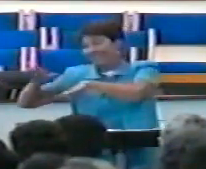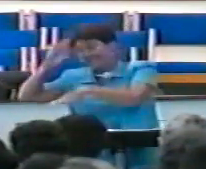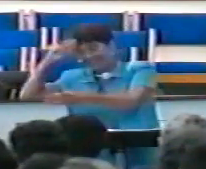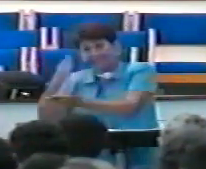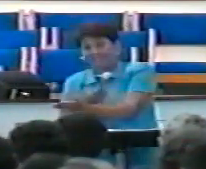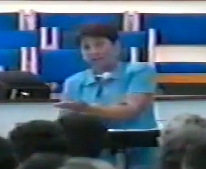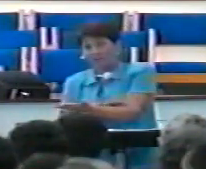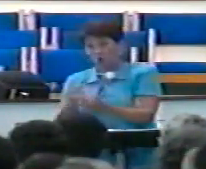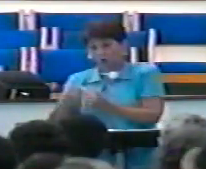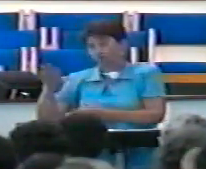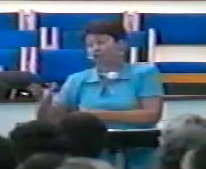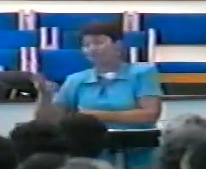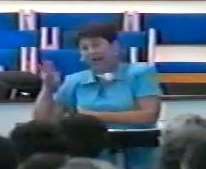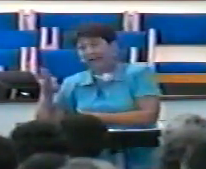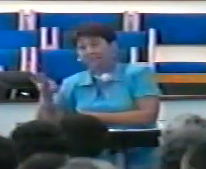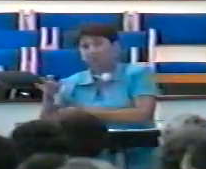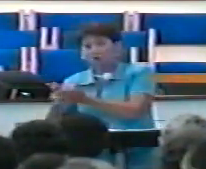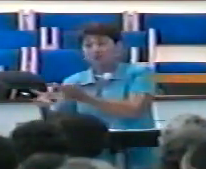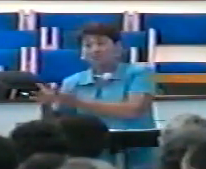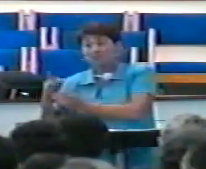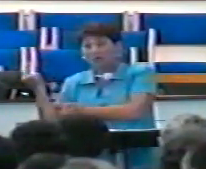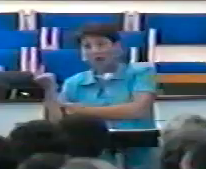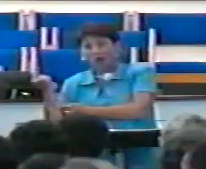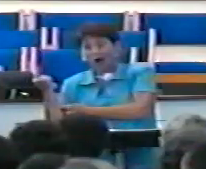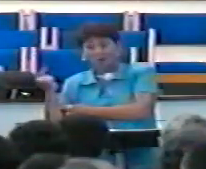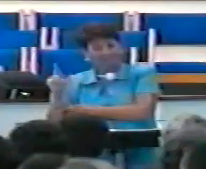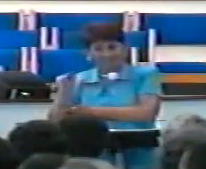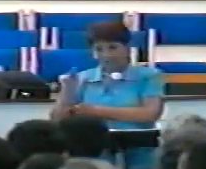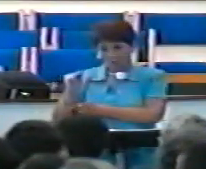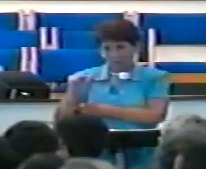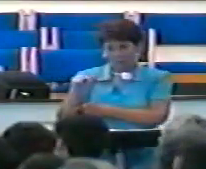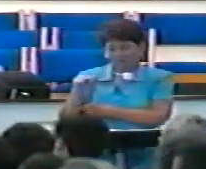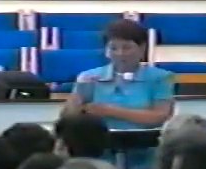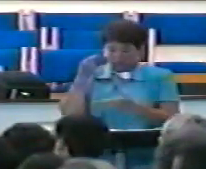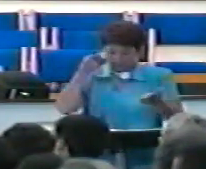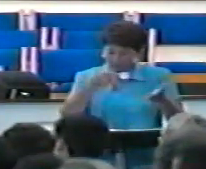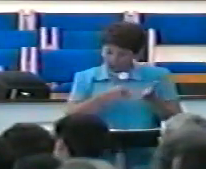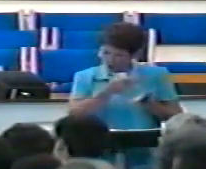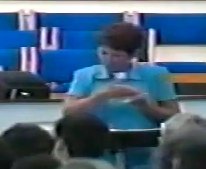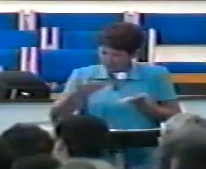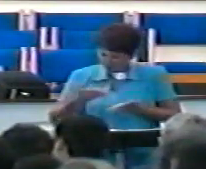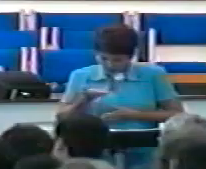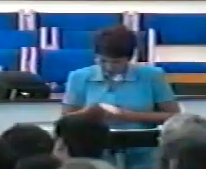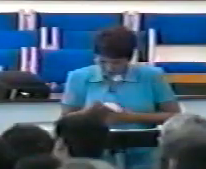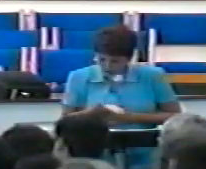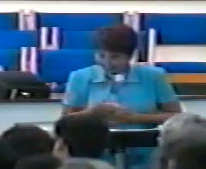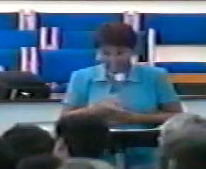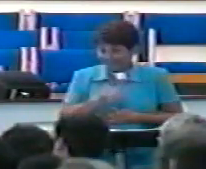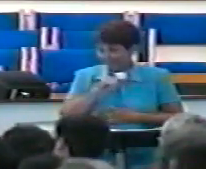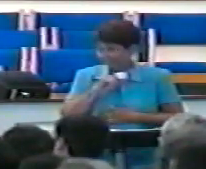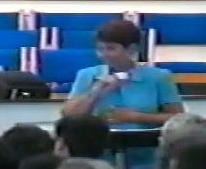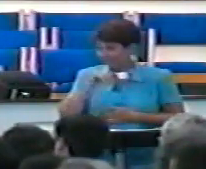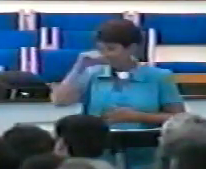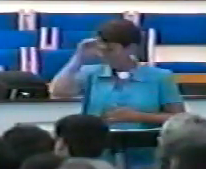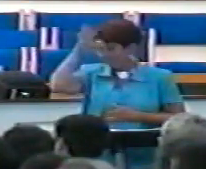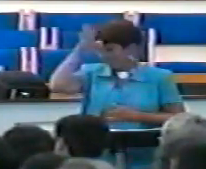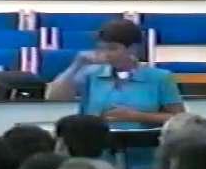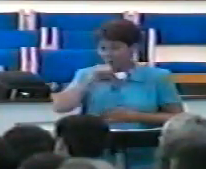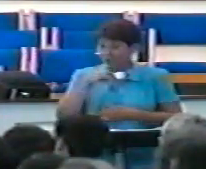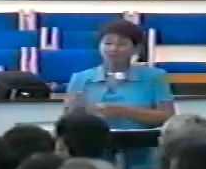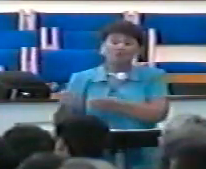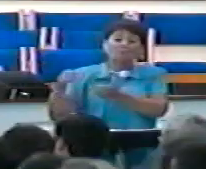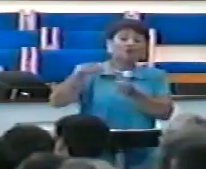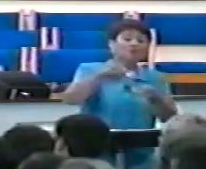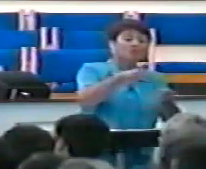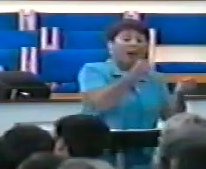find Jesus all by himself. Notice something here. He didn't drive his son to church and he said, "I understand that Jesus